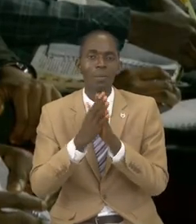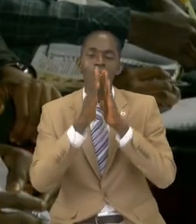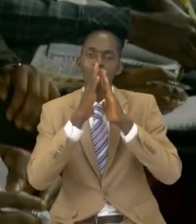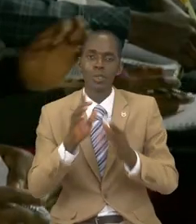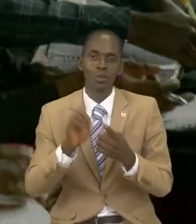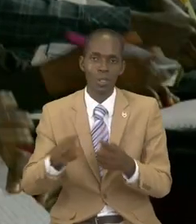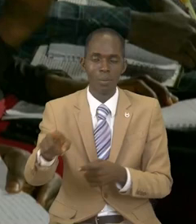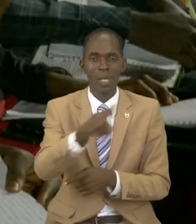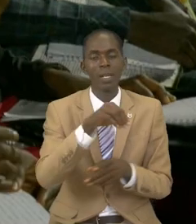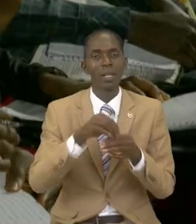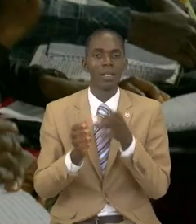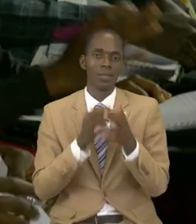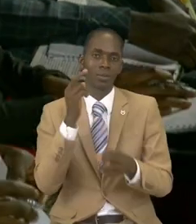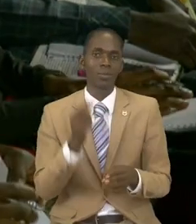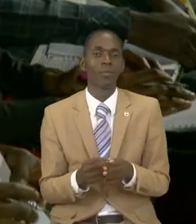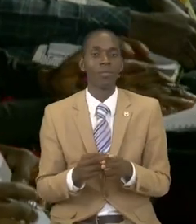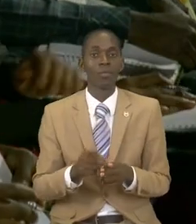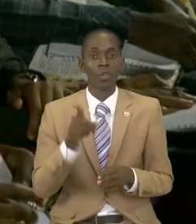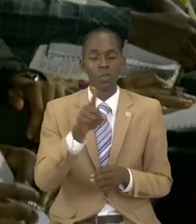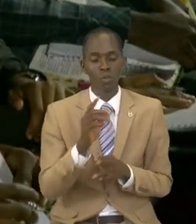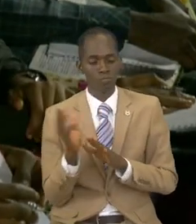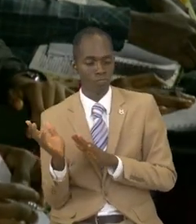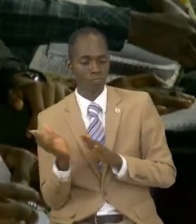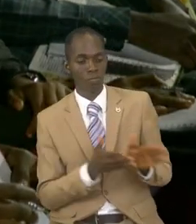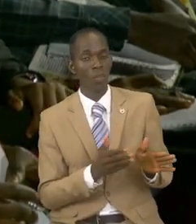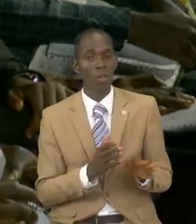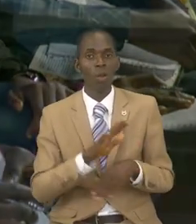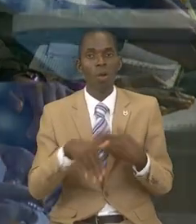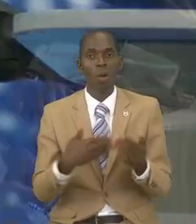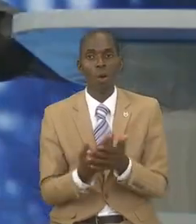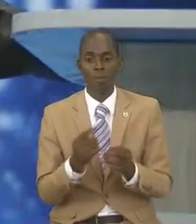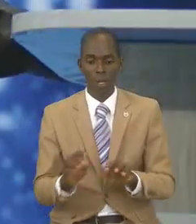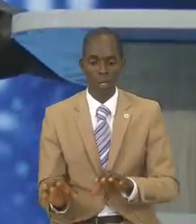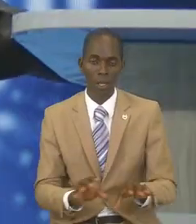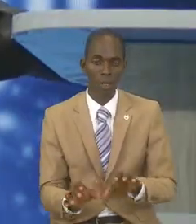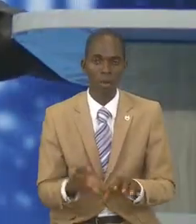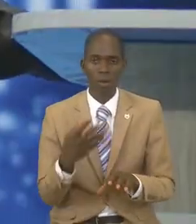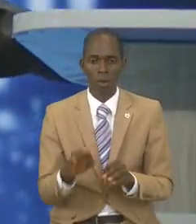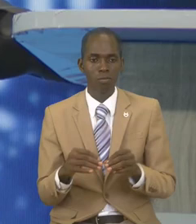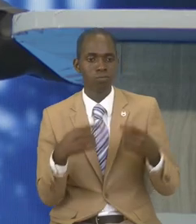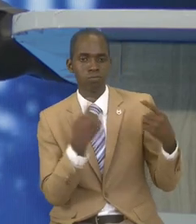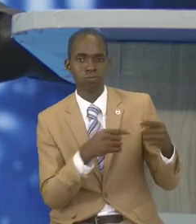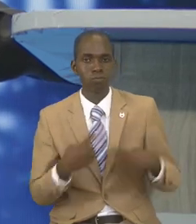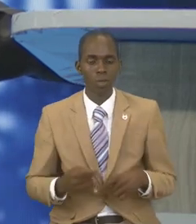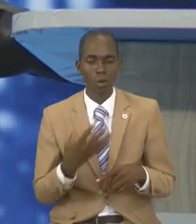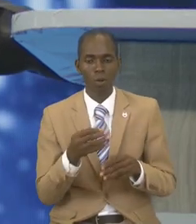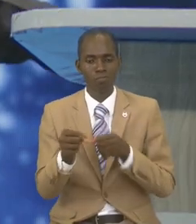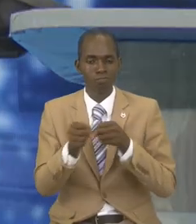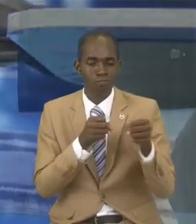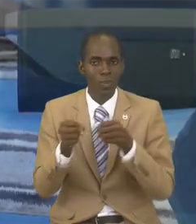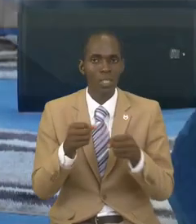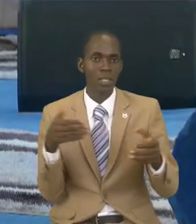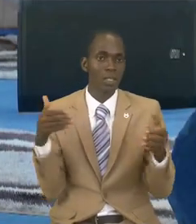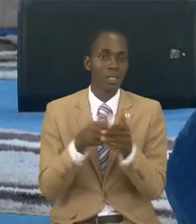unto thee. You forsake all the action of strife, of fighting against